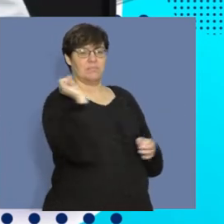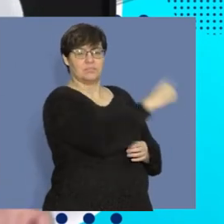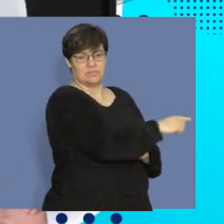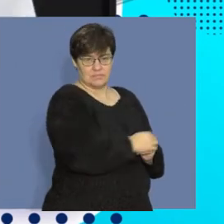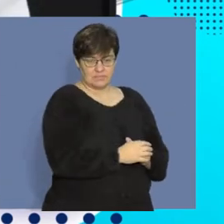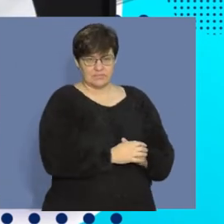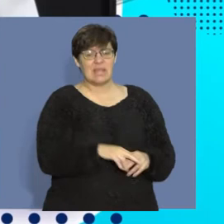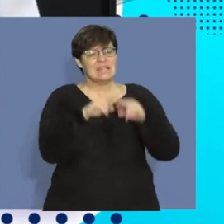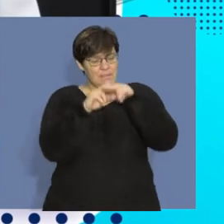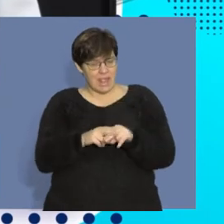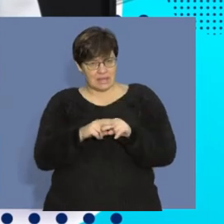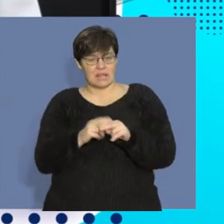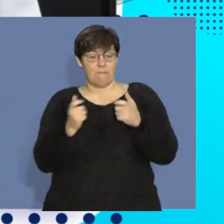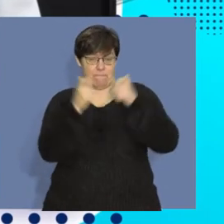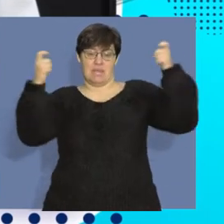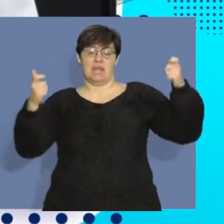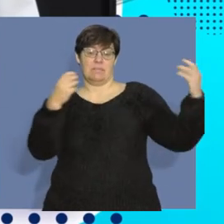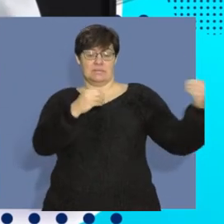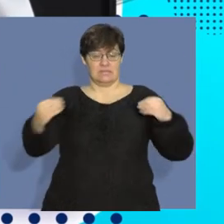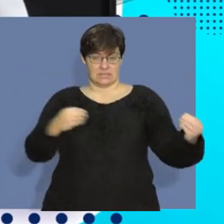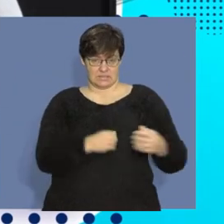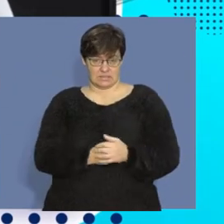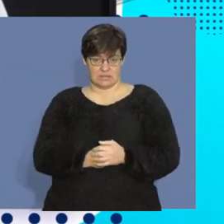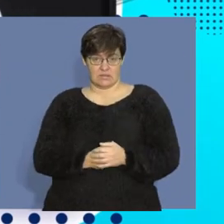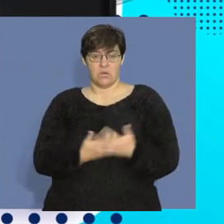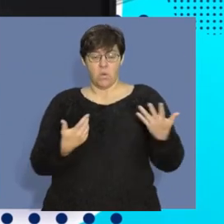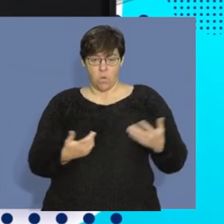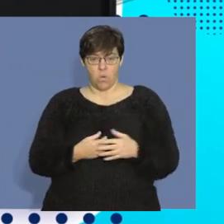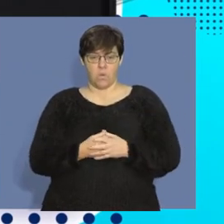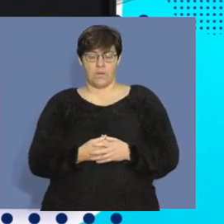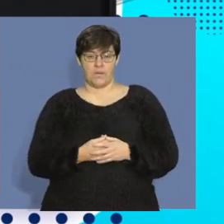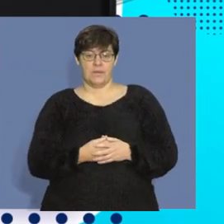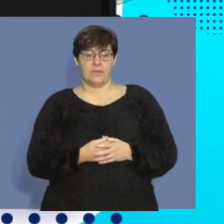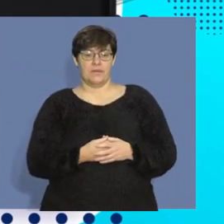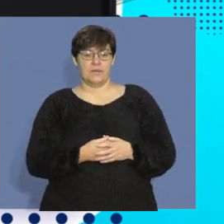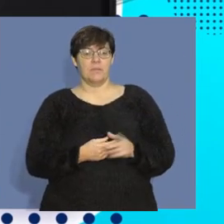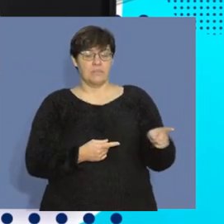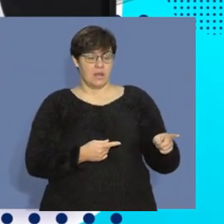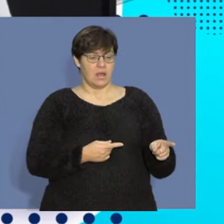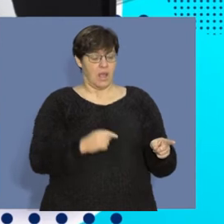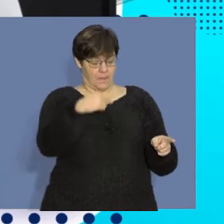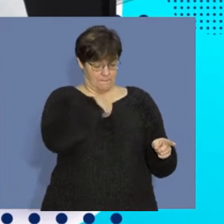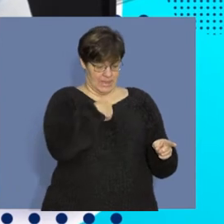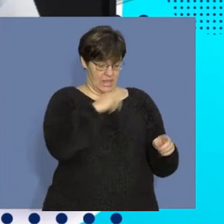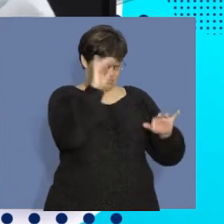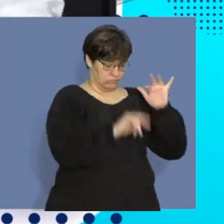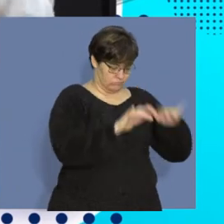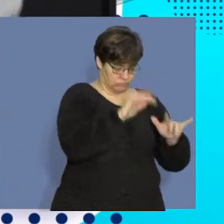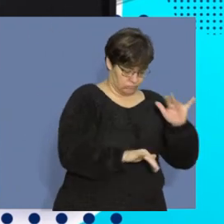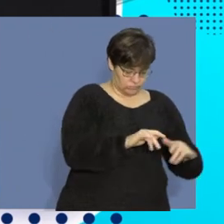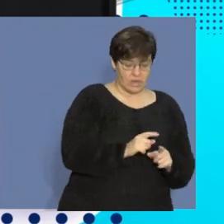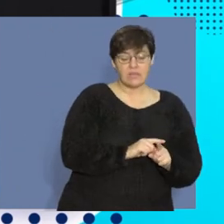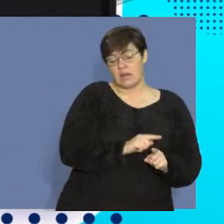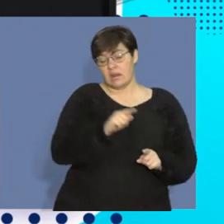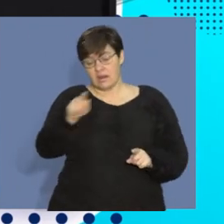depending on the size of the enterprise, right? There could also be two release people in charge of releasing the payment. That means